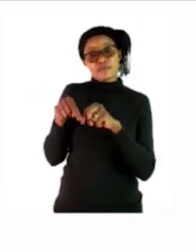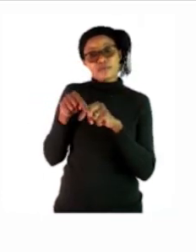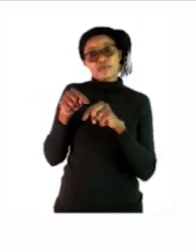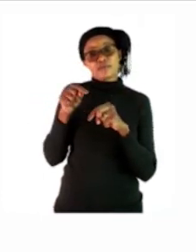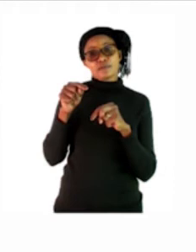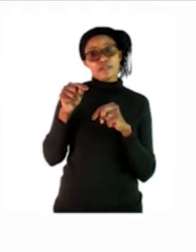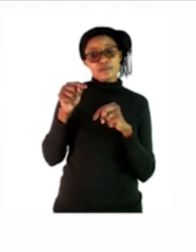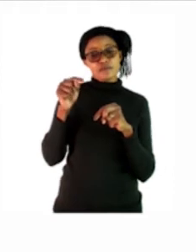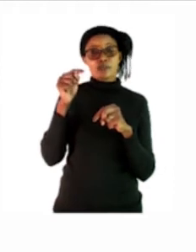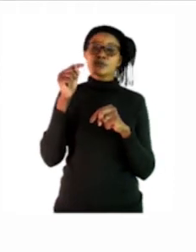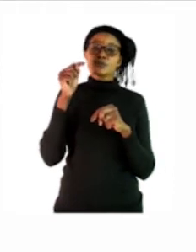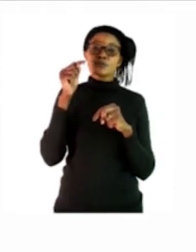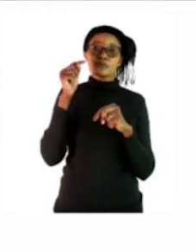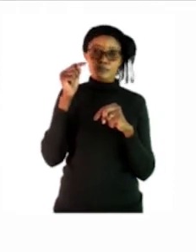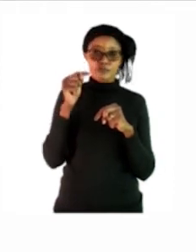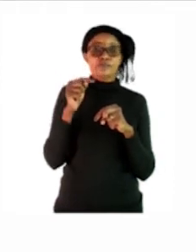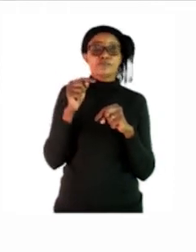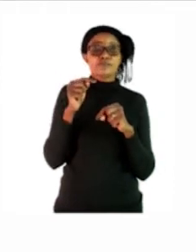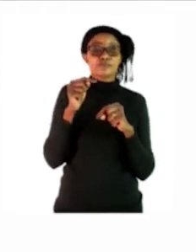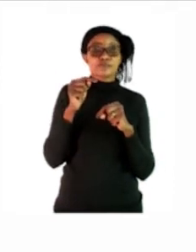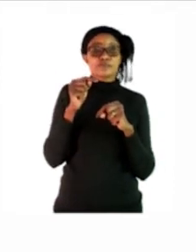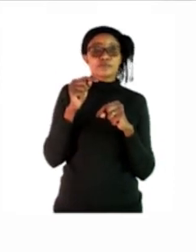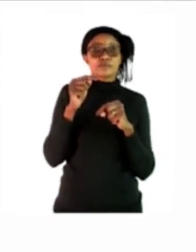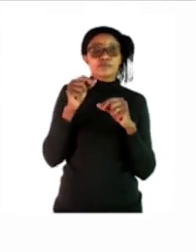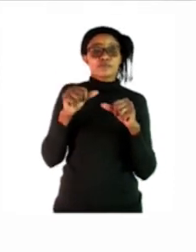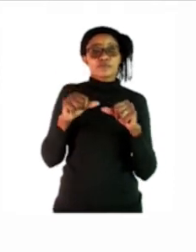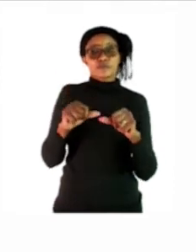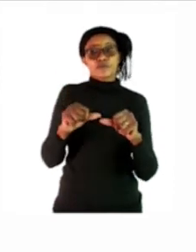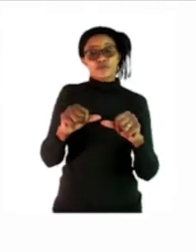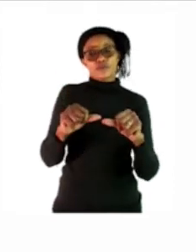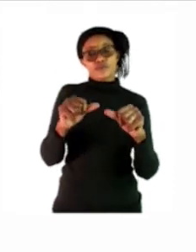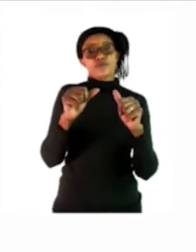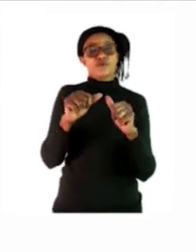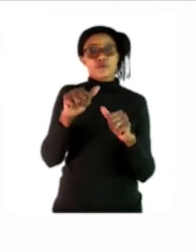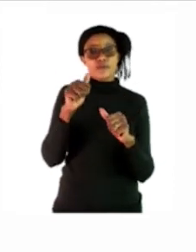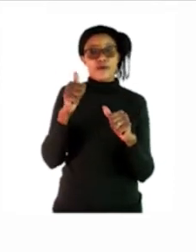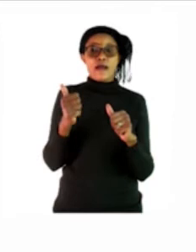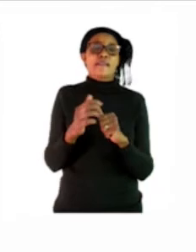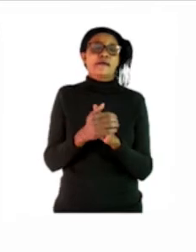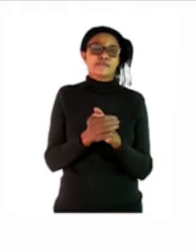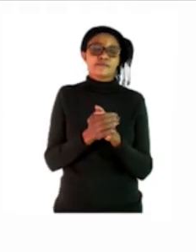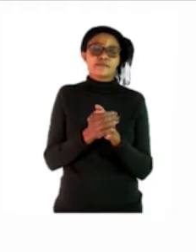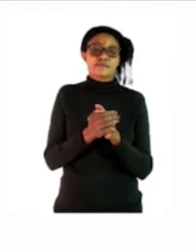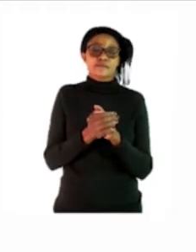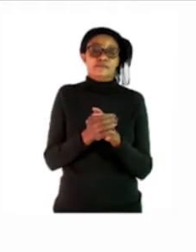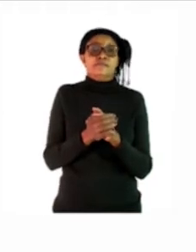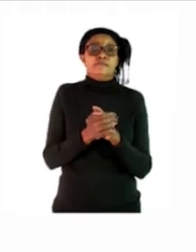the box at the back of the train. And so you will continue with the rest of